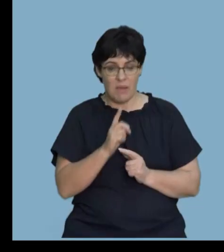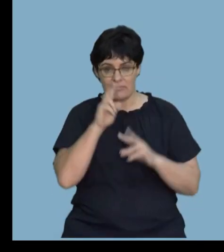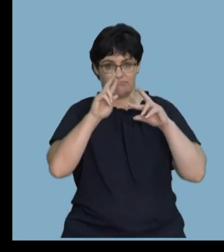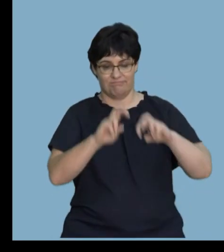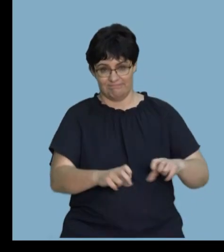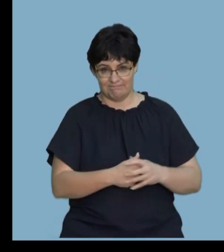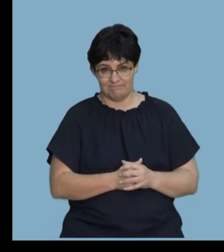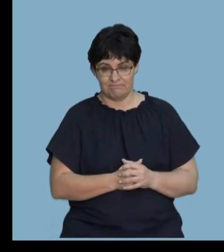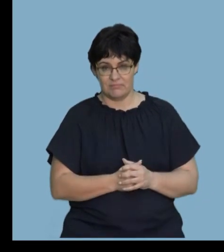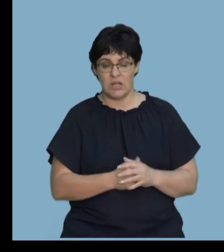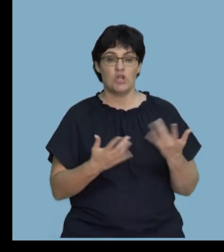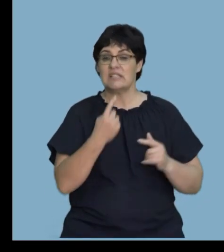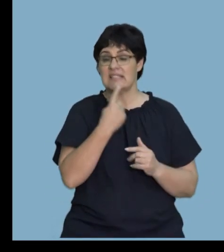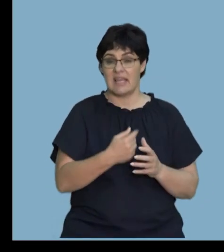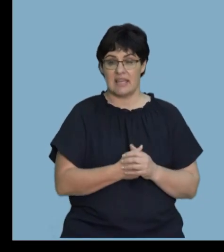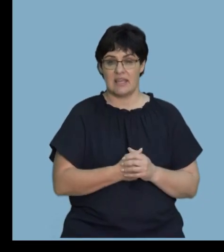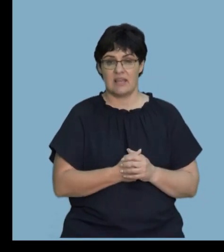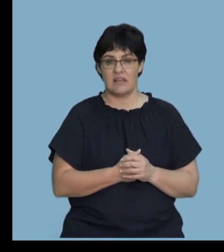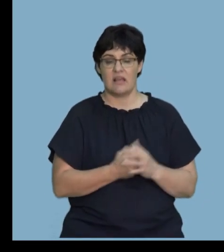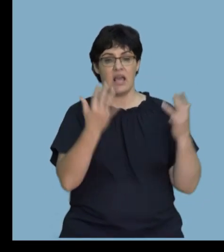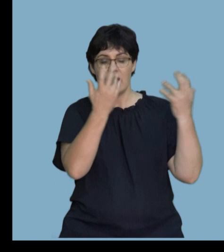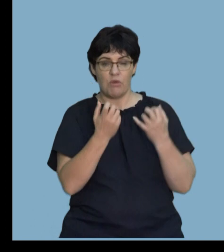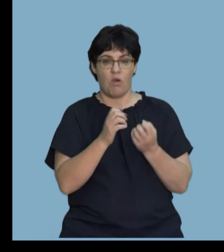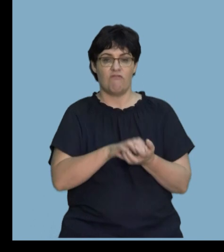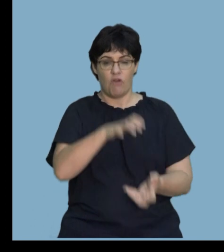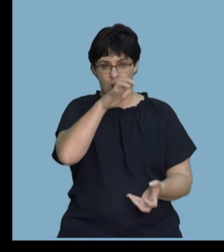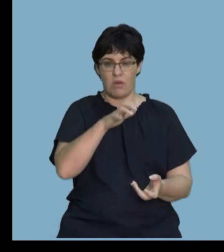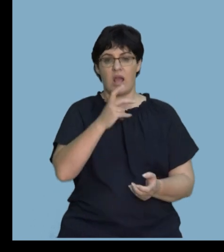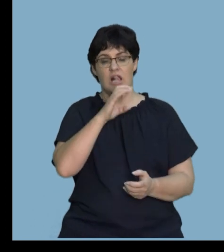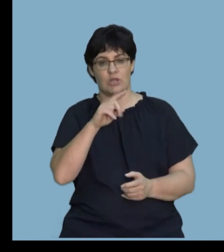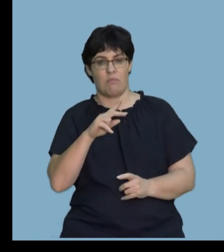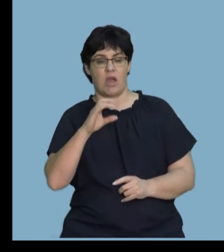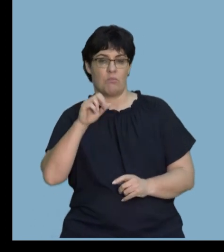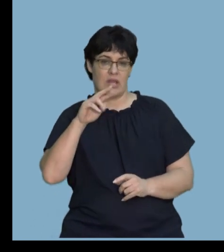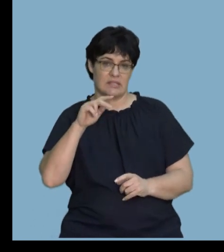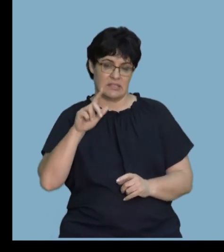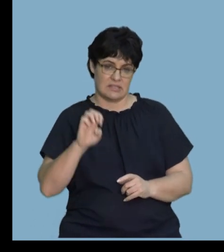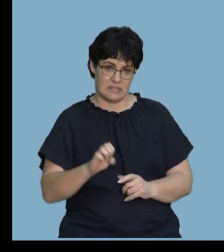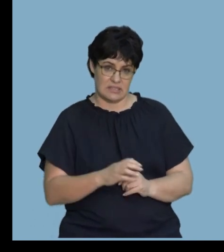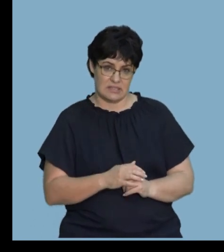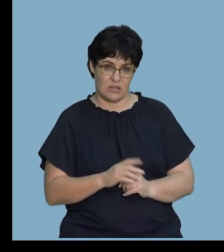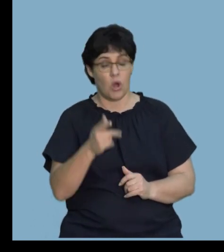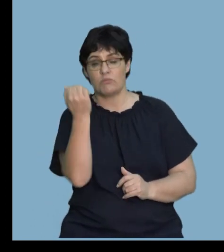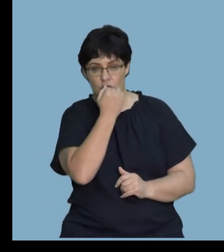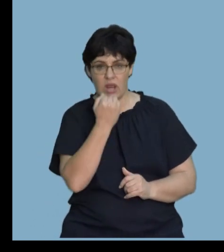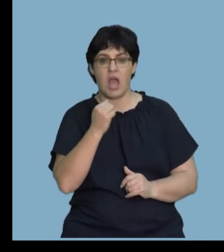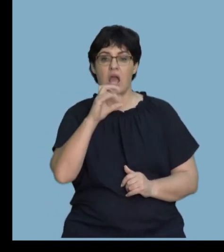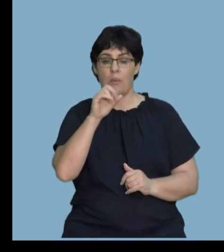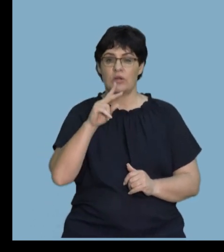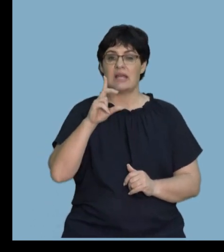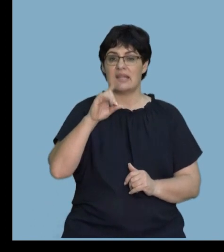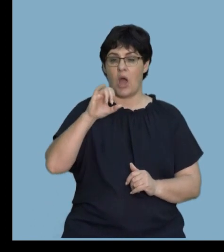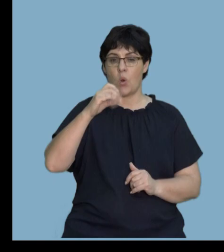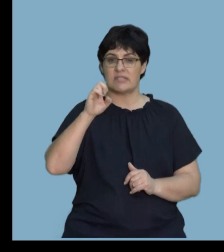Okay, so it says here, calculate the volume of calcium carbonate, volume of carbon dioxide gas that